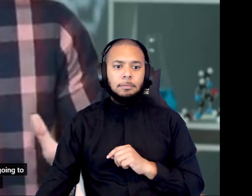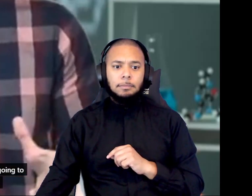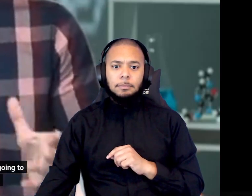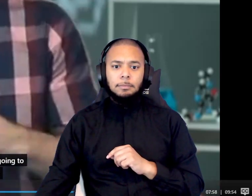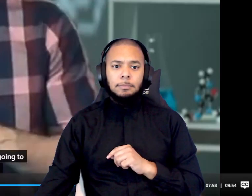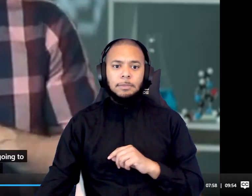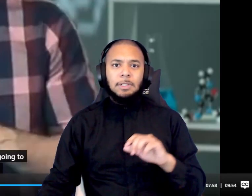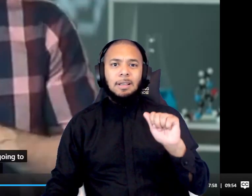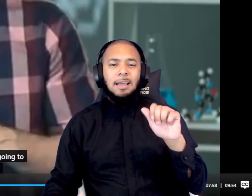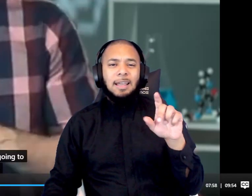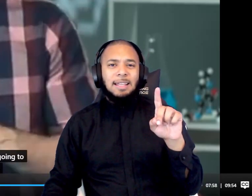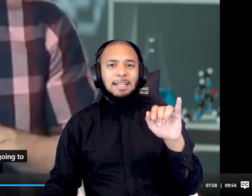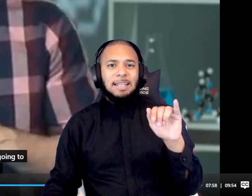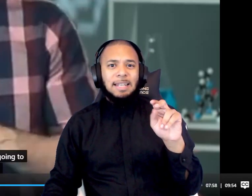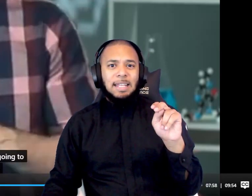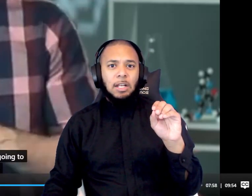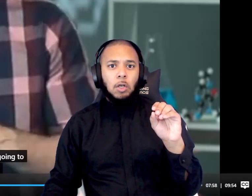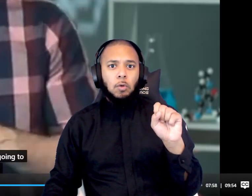to the adenosine